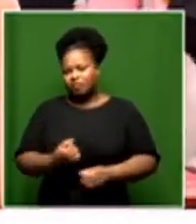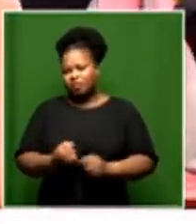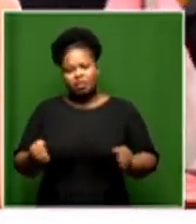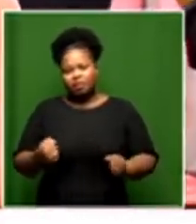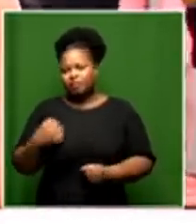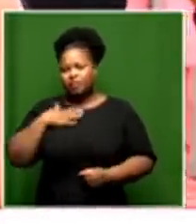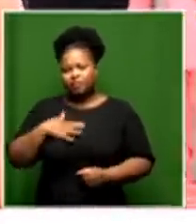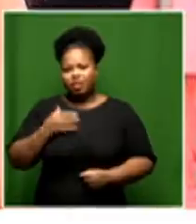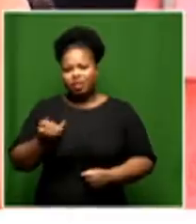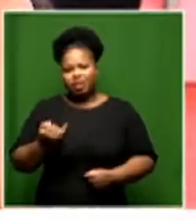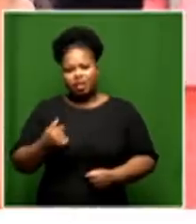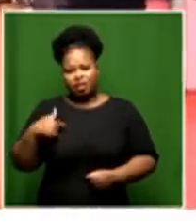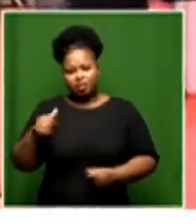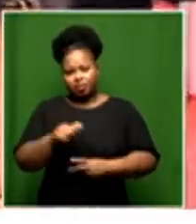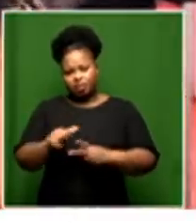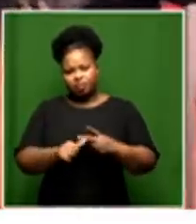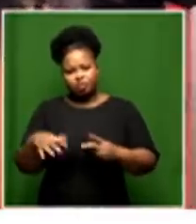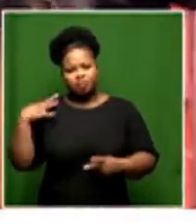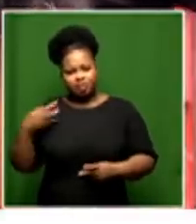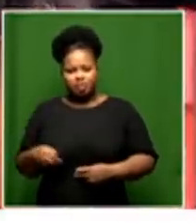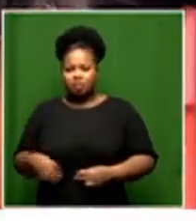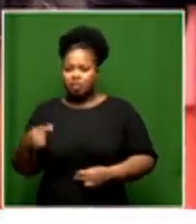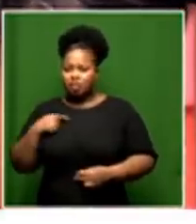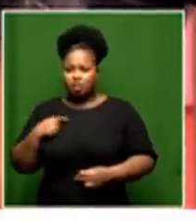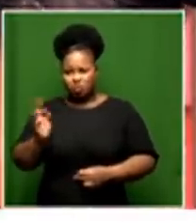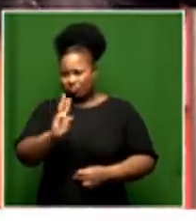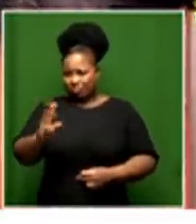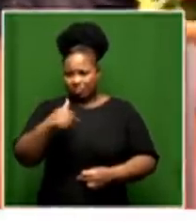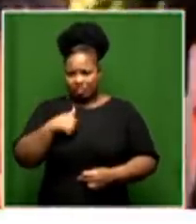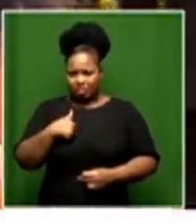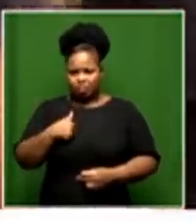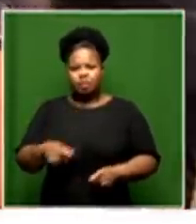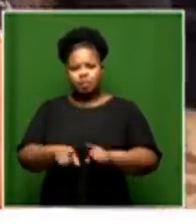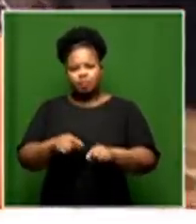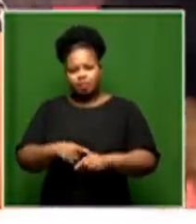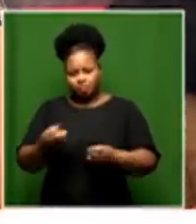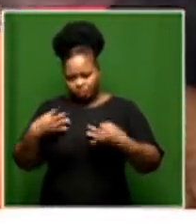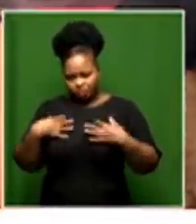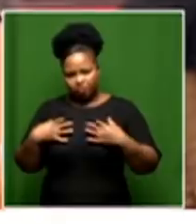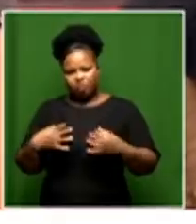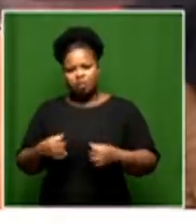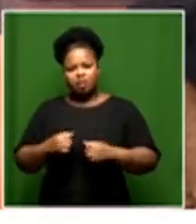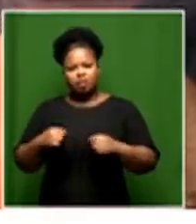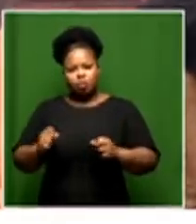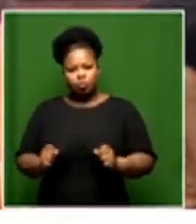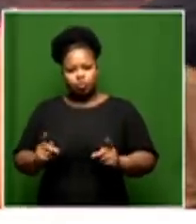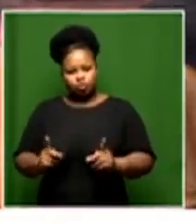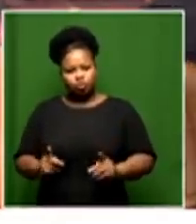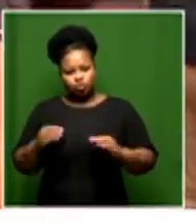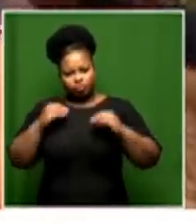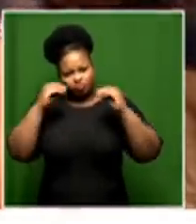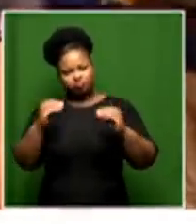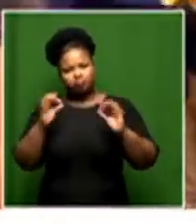deputy minister. He would call me to order, but he would give me space to advance